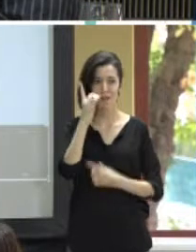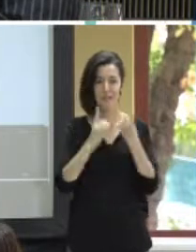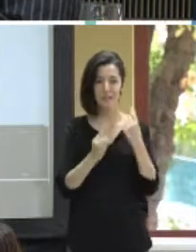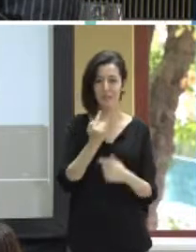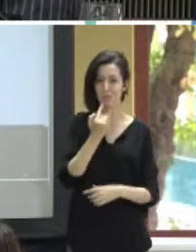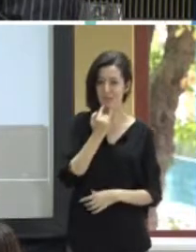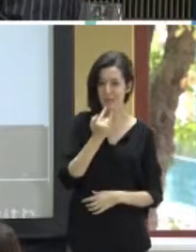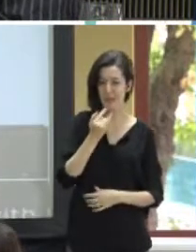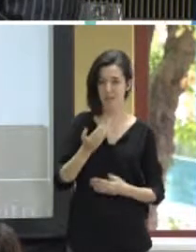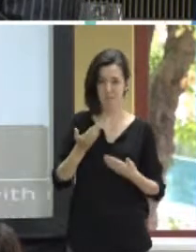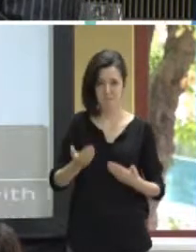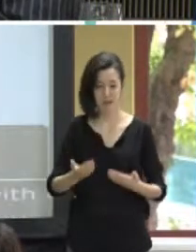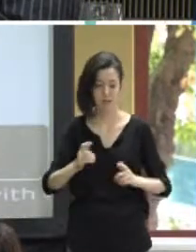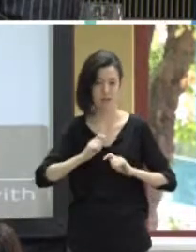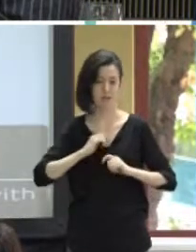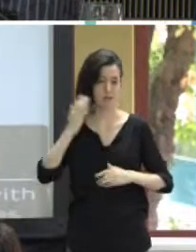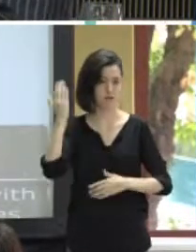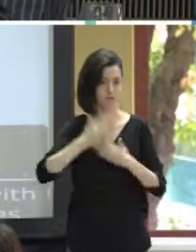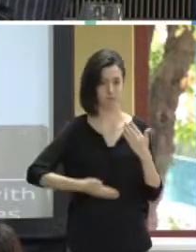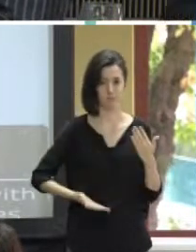the size is